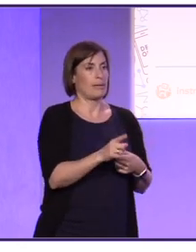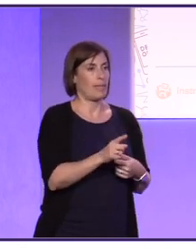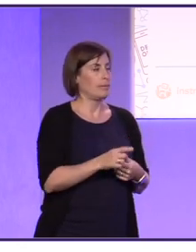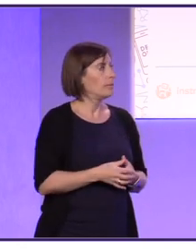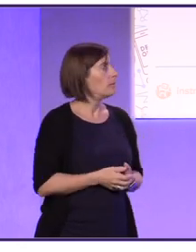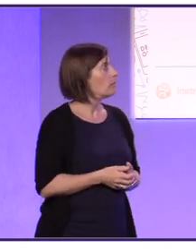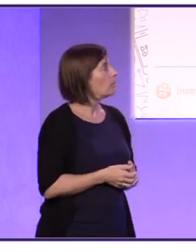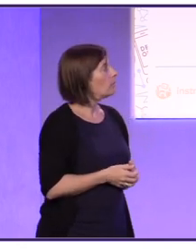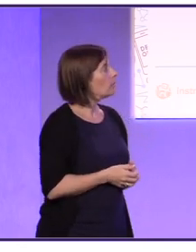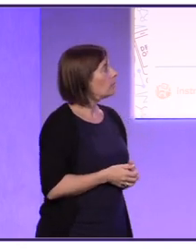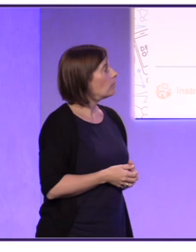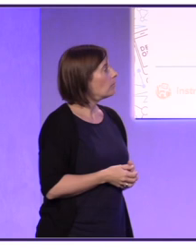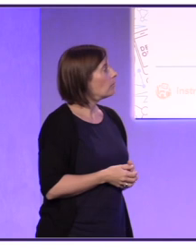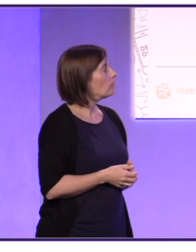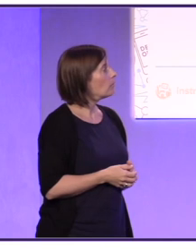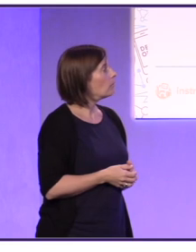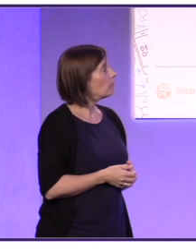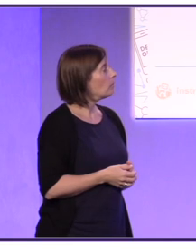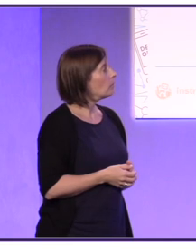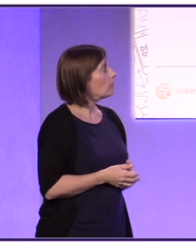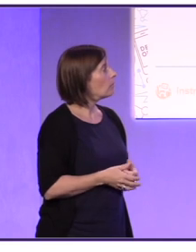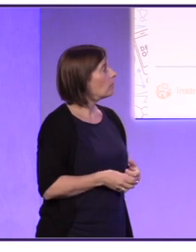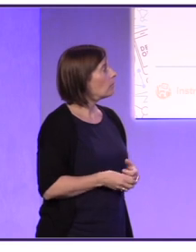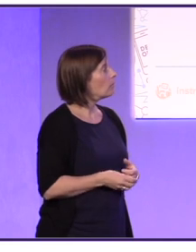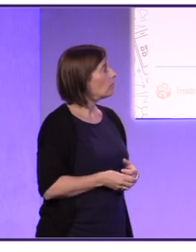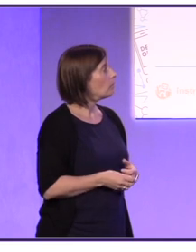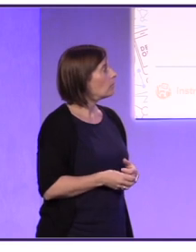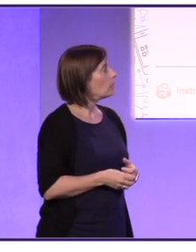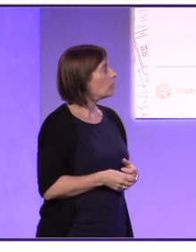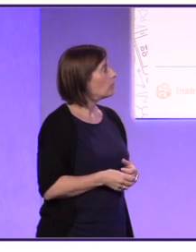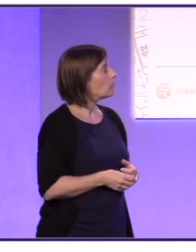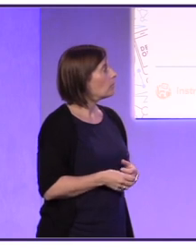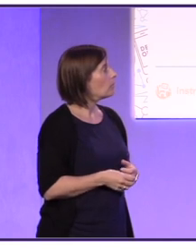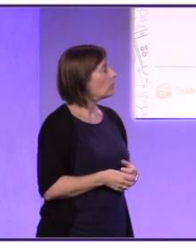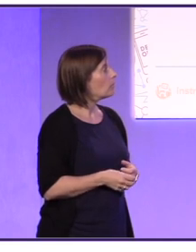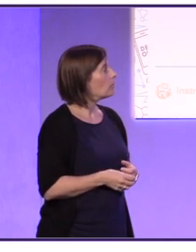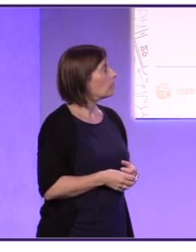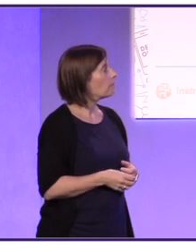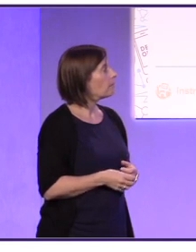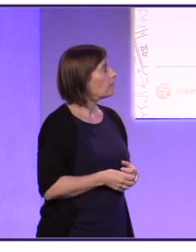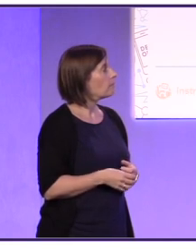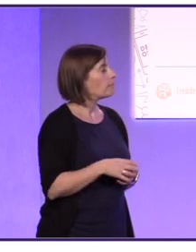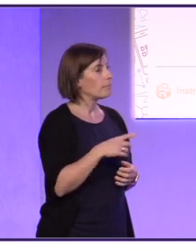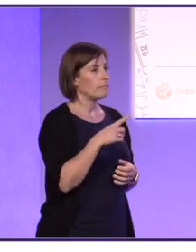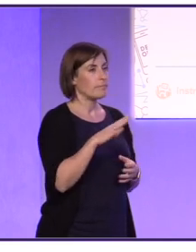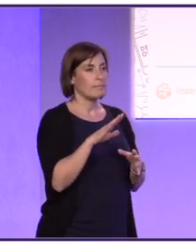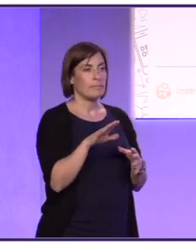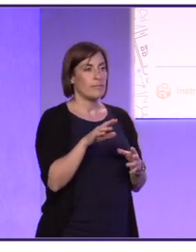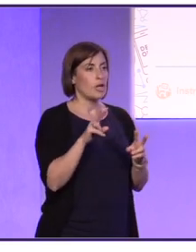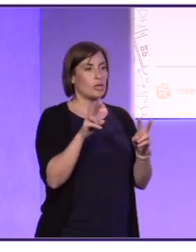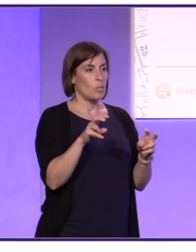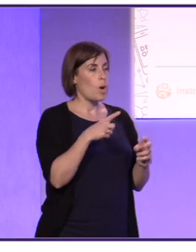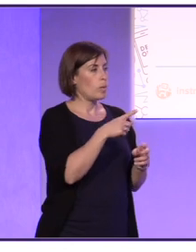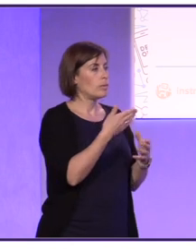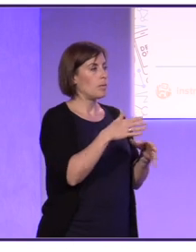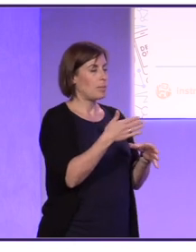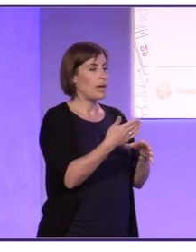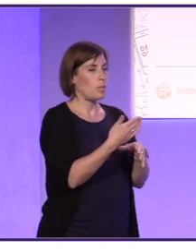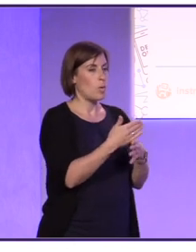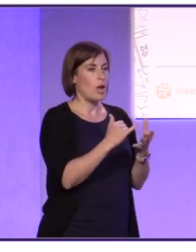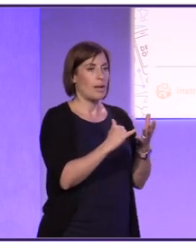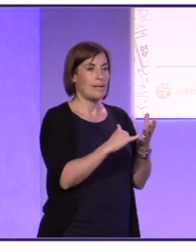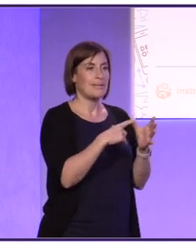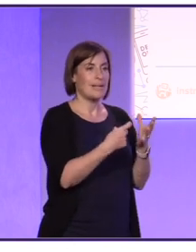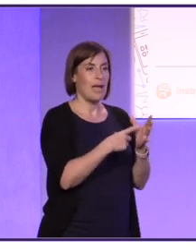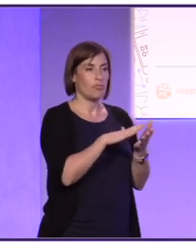This is actually, it looks like a quote. It is not a quote. It is a mantra. I worked with Sarah for quite a